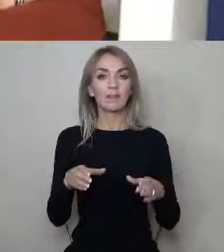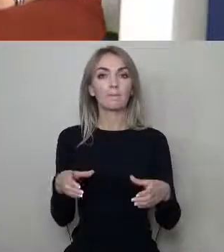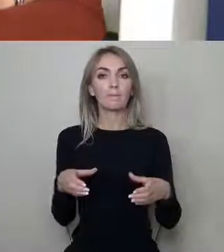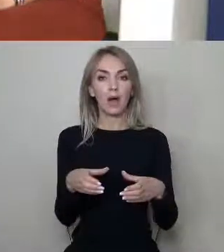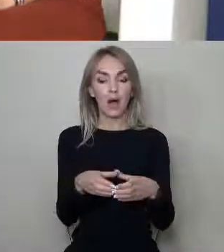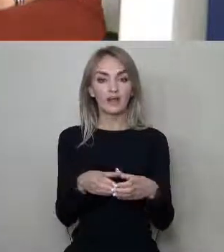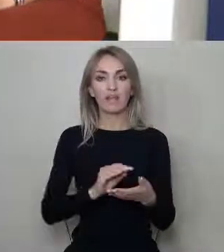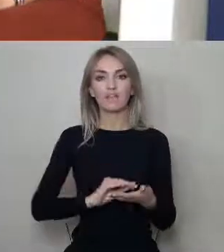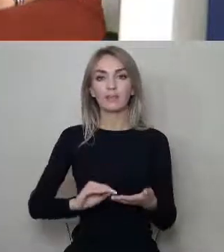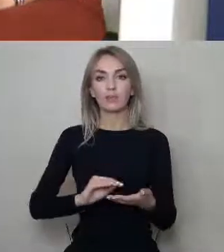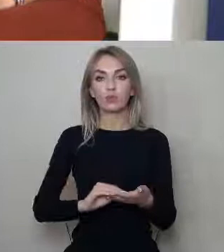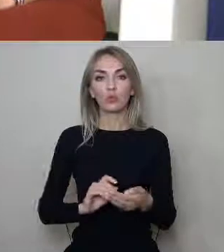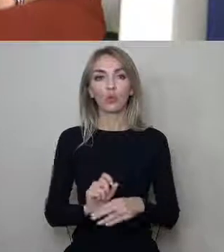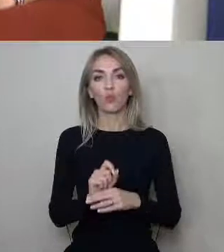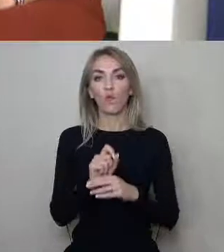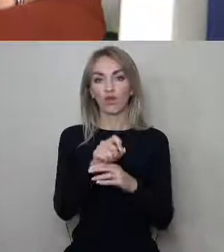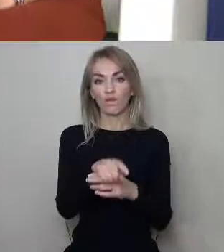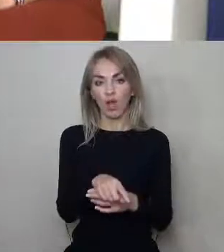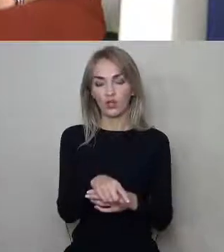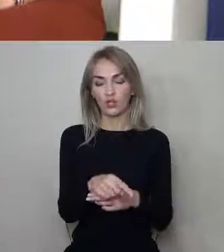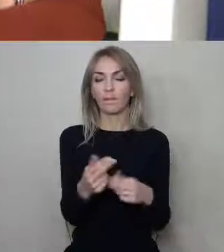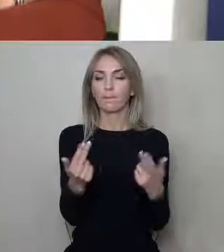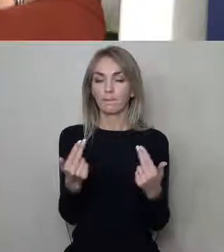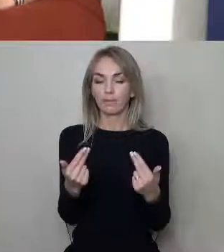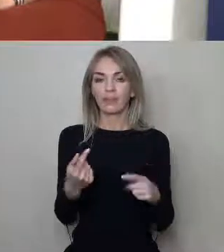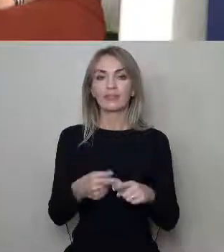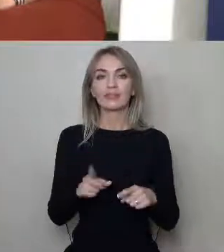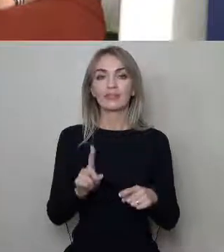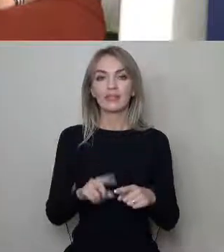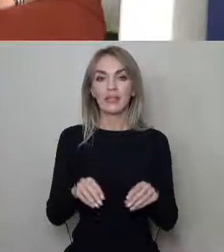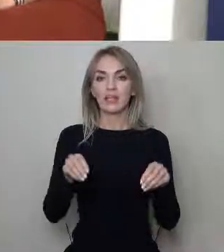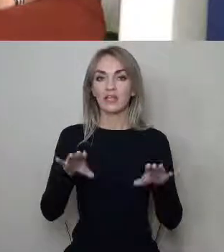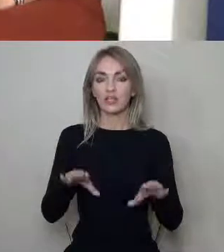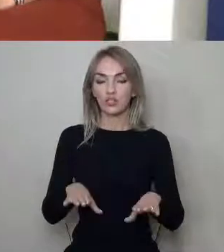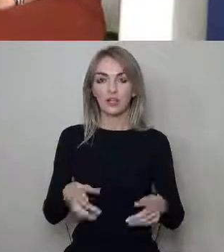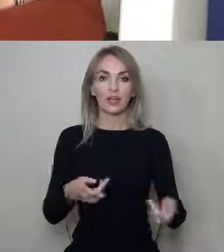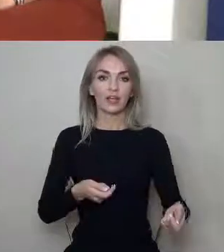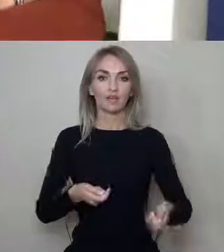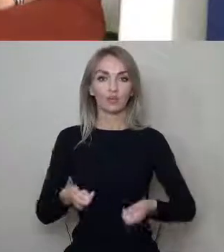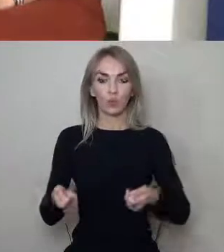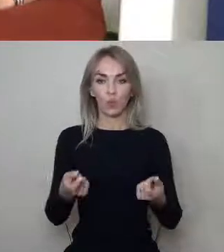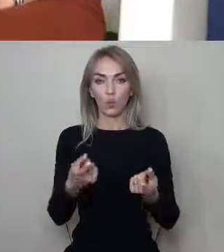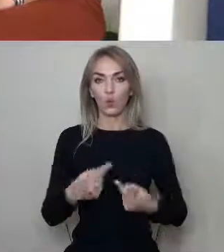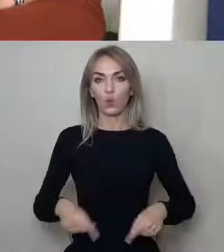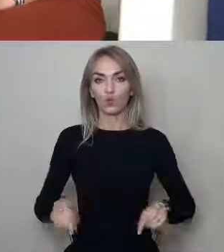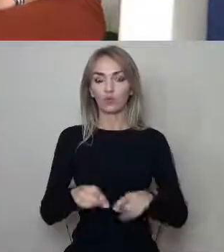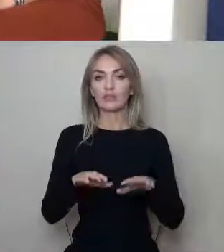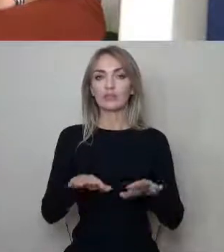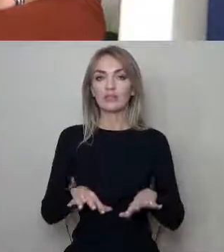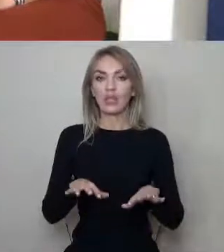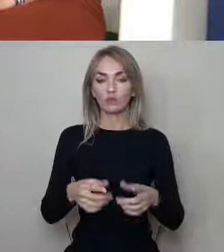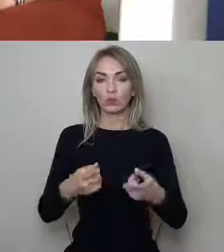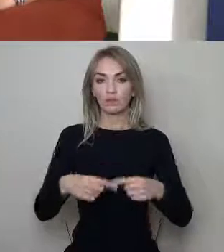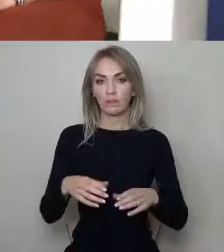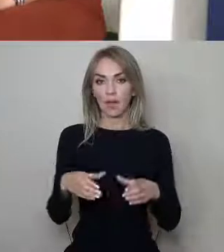kind of document should the party issue to authorize the person? That's the decision of the